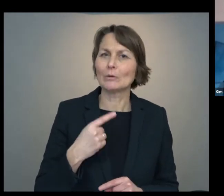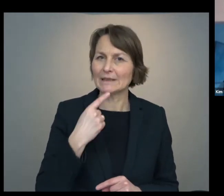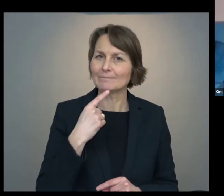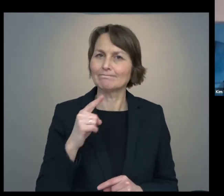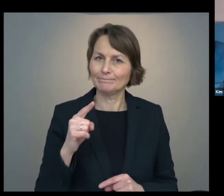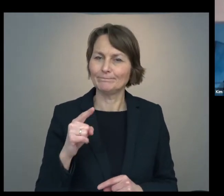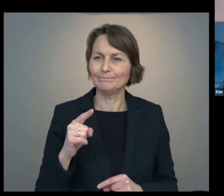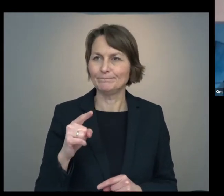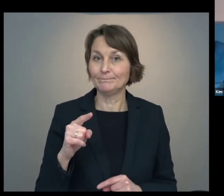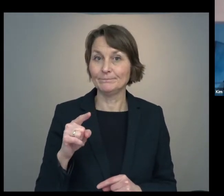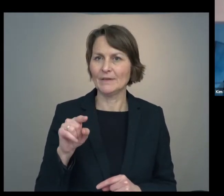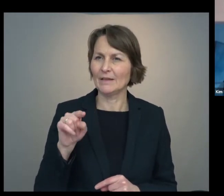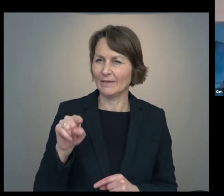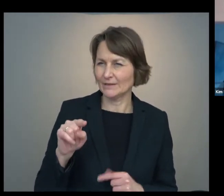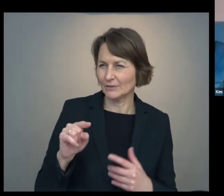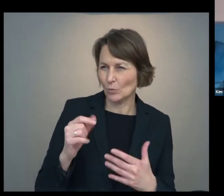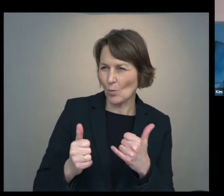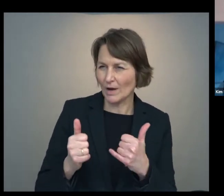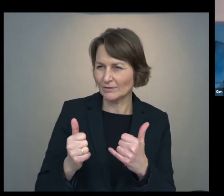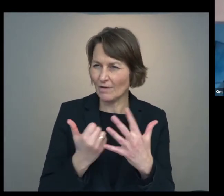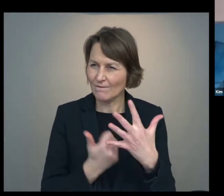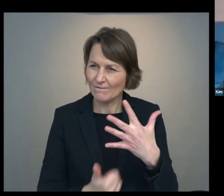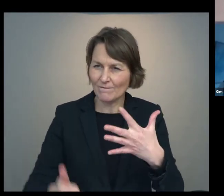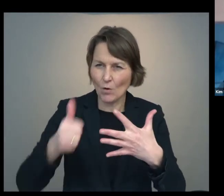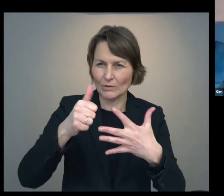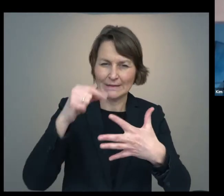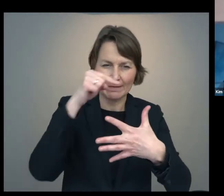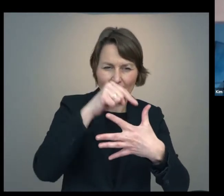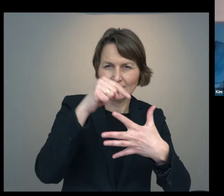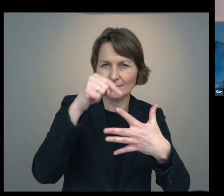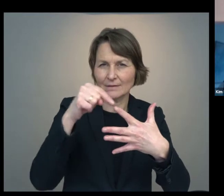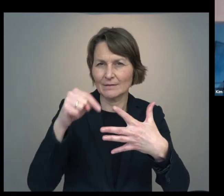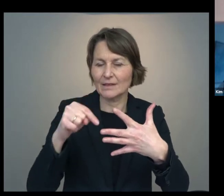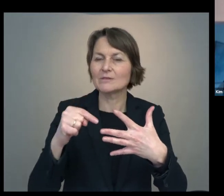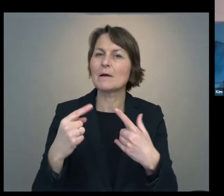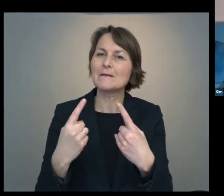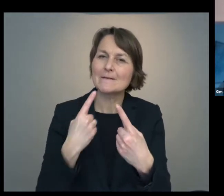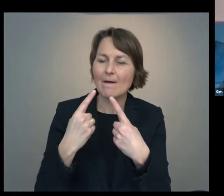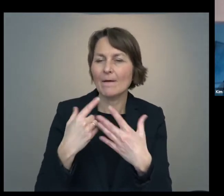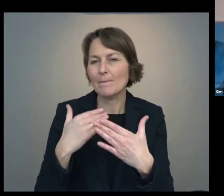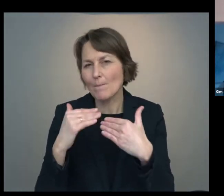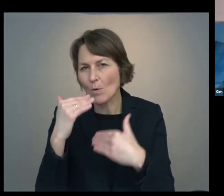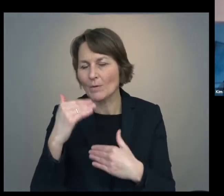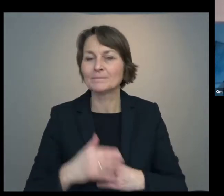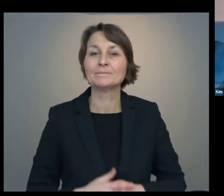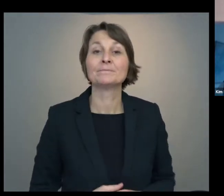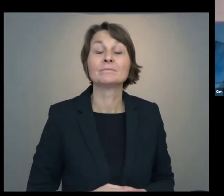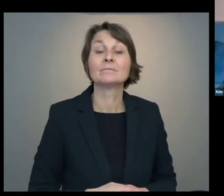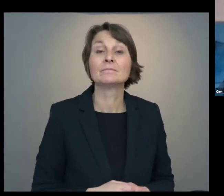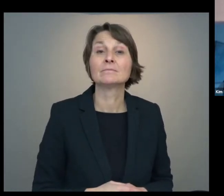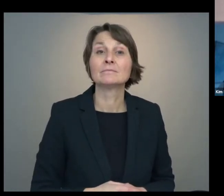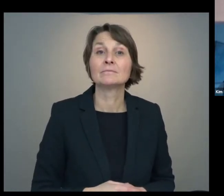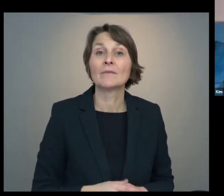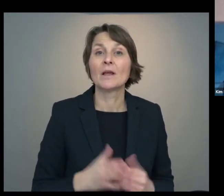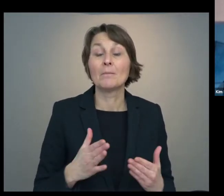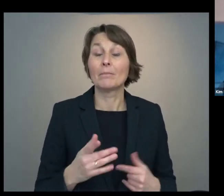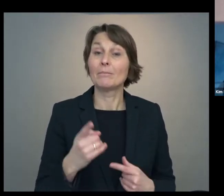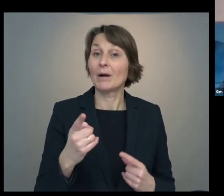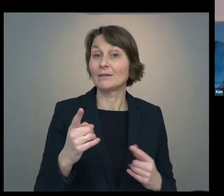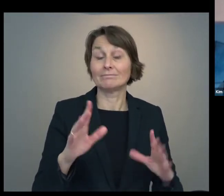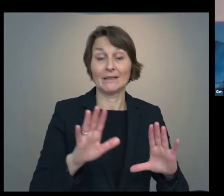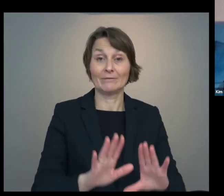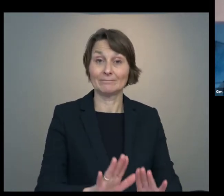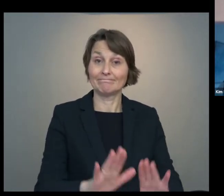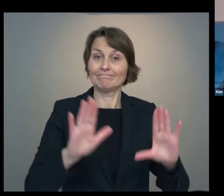has a say in what features are then, or what issues are then prioritized over features. But when it comes to like the